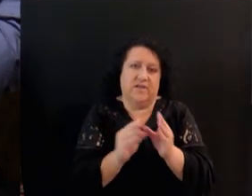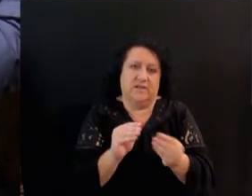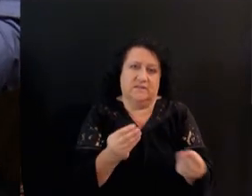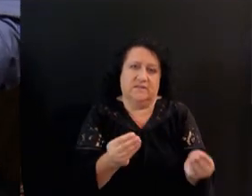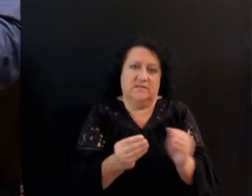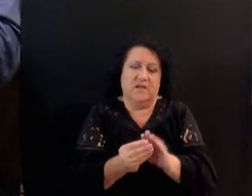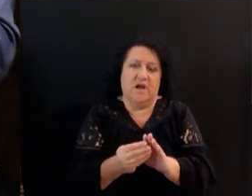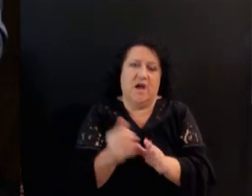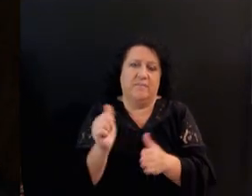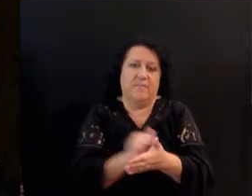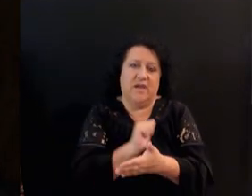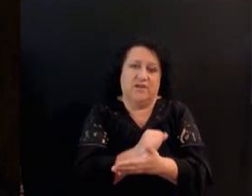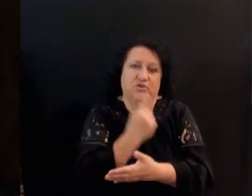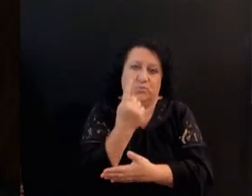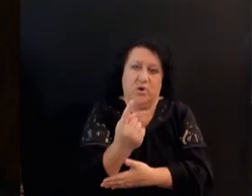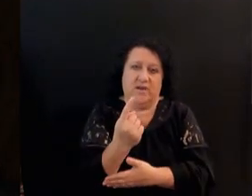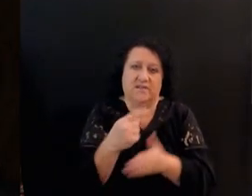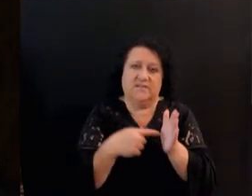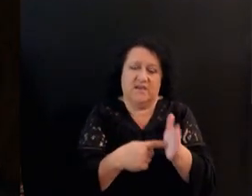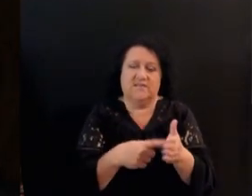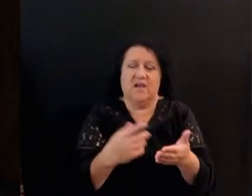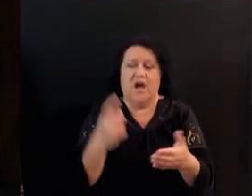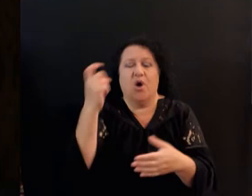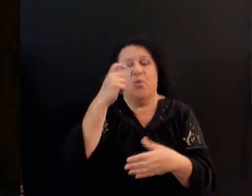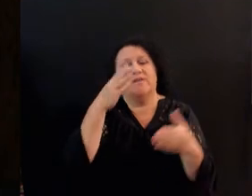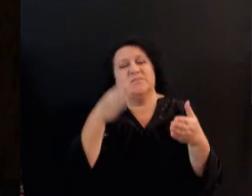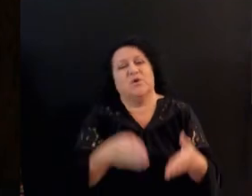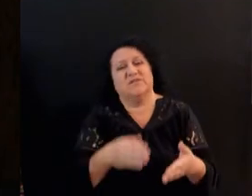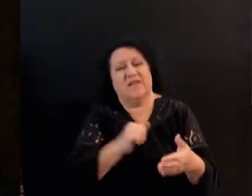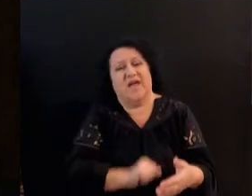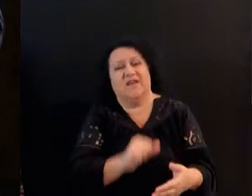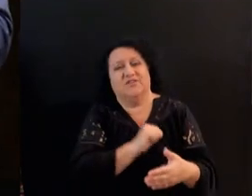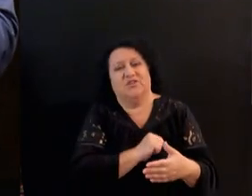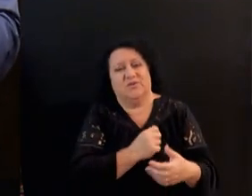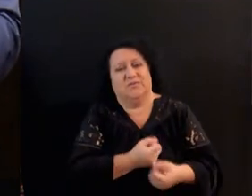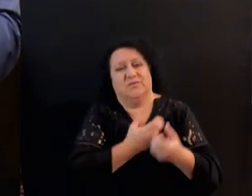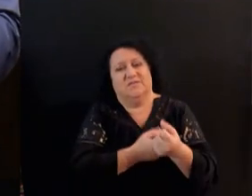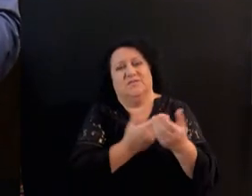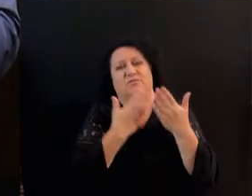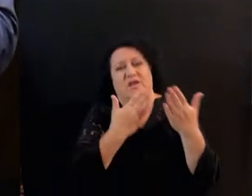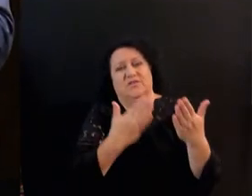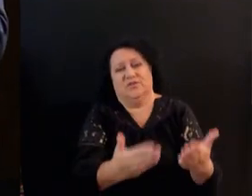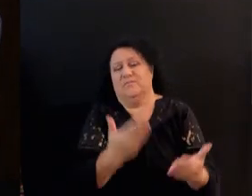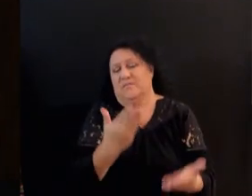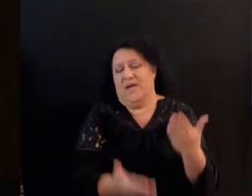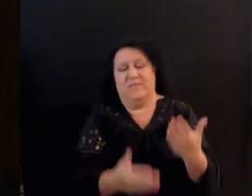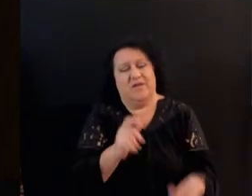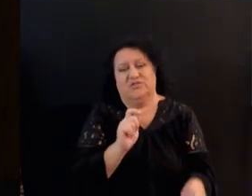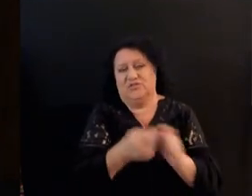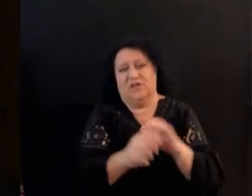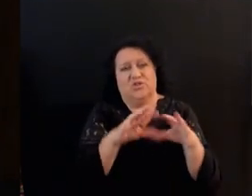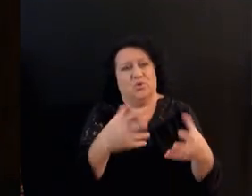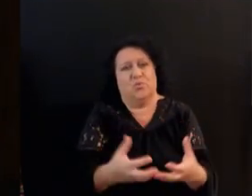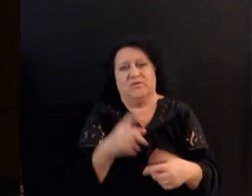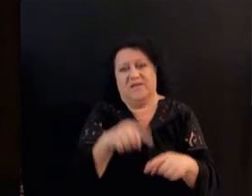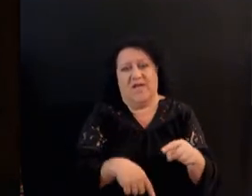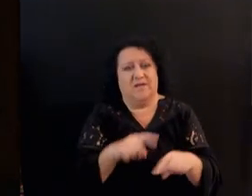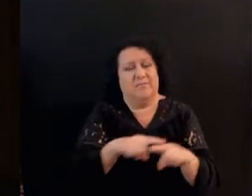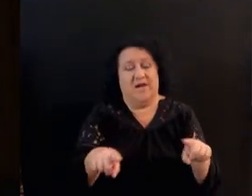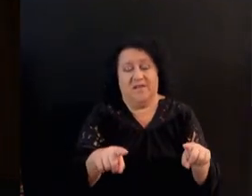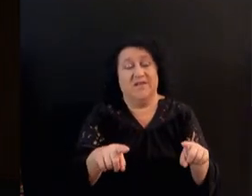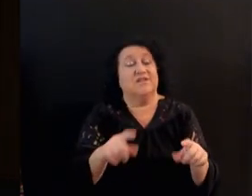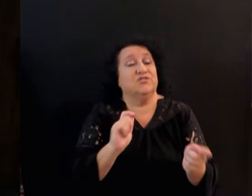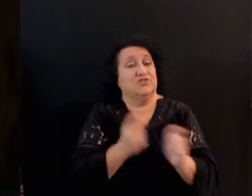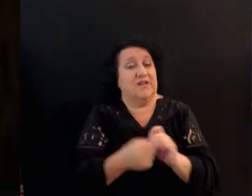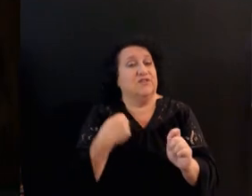talks about, it says, a wise person once said, an attitude of gratitude may not change the world, but it sure can change us and the way we